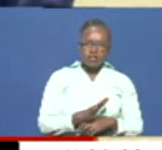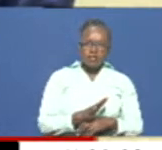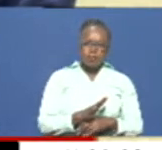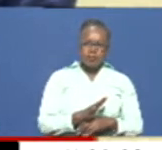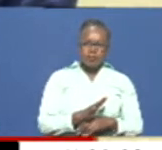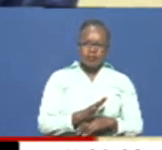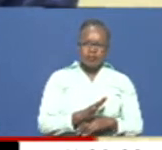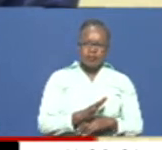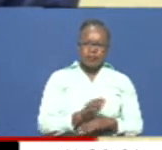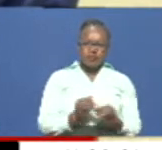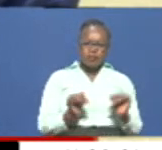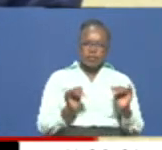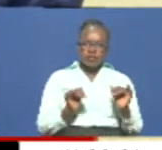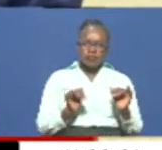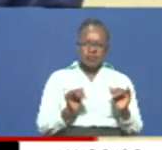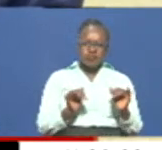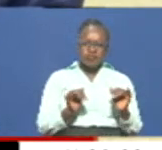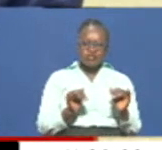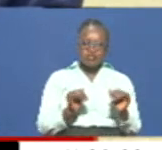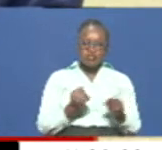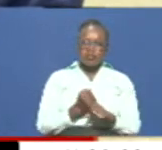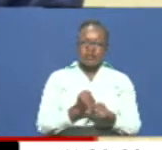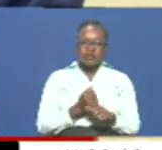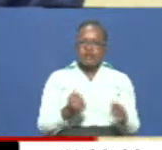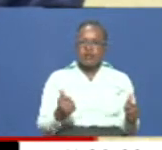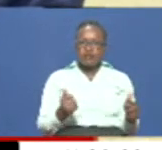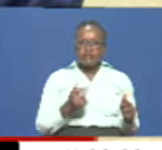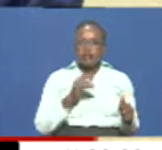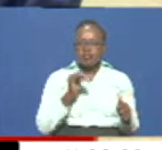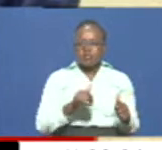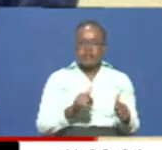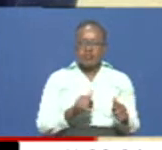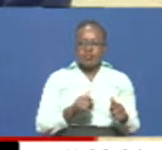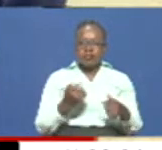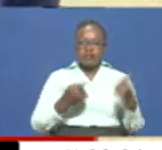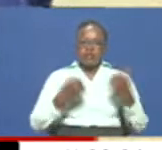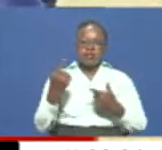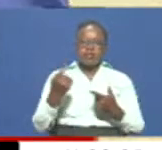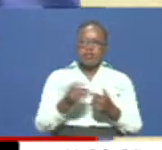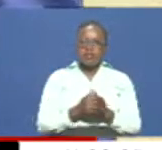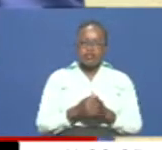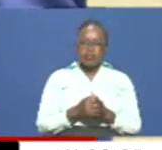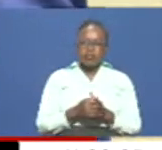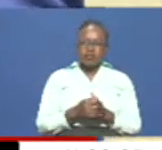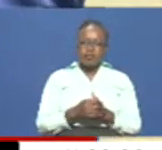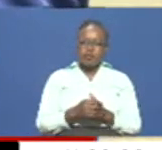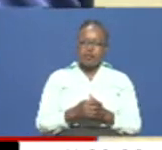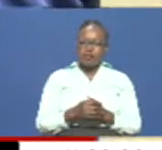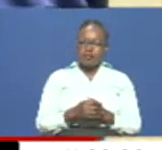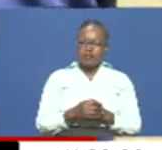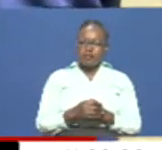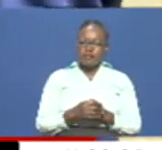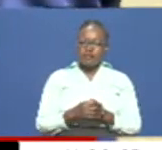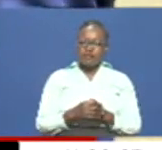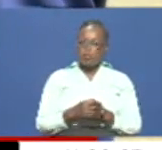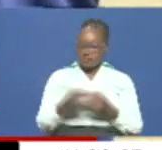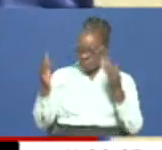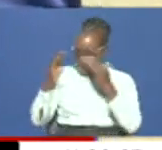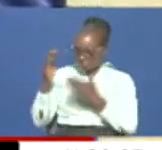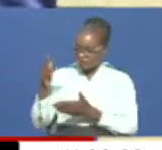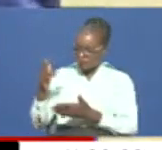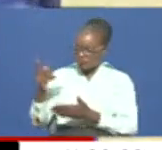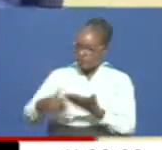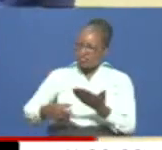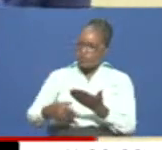tried to my train well so that I can go there and win. Yeah. And maybe what are you focusing on now for the new